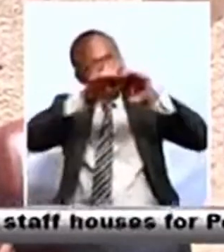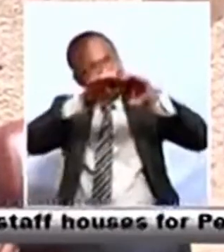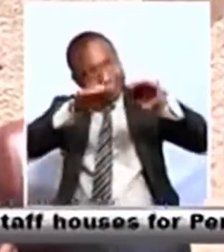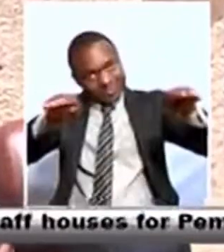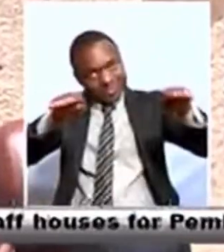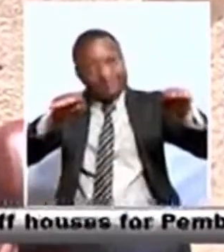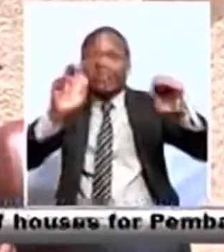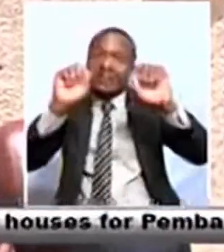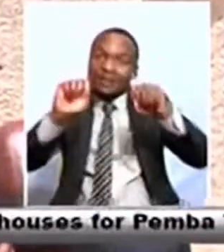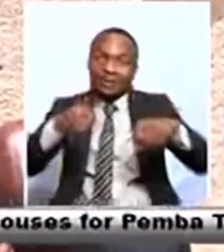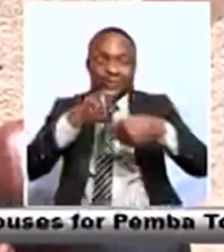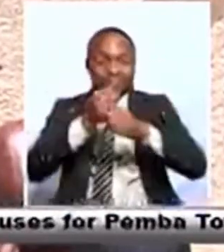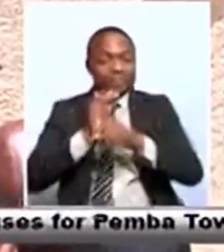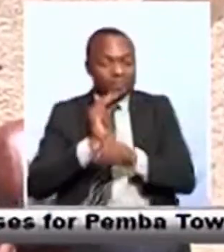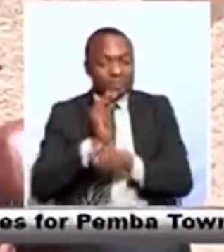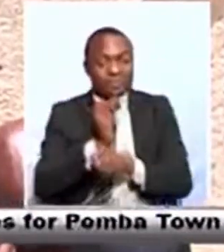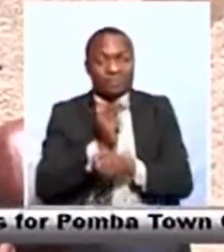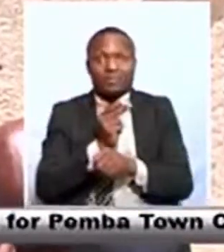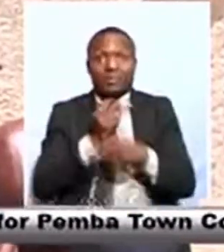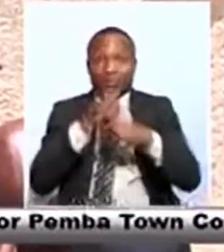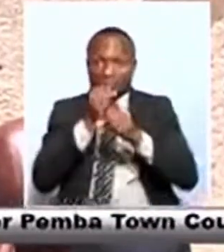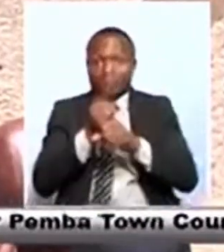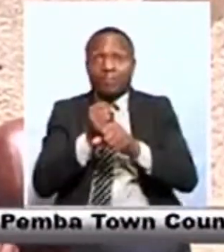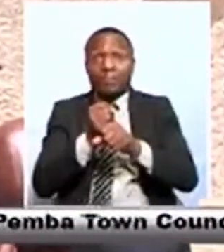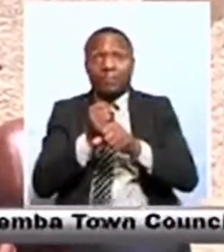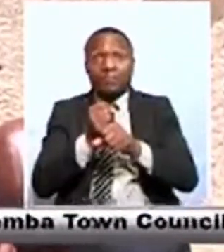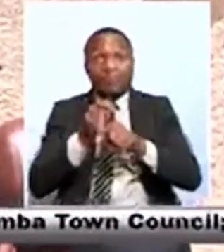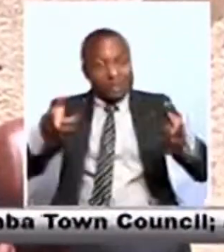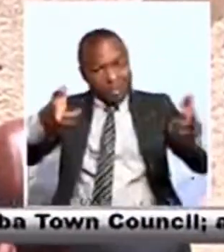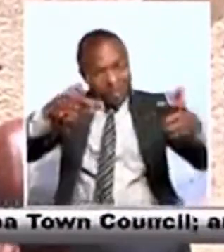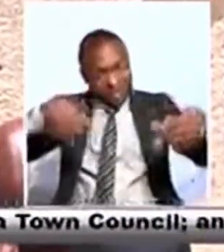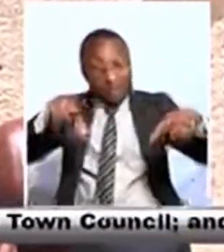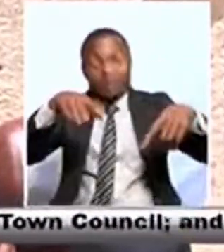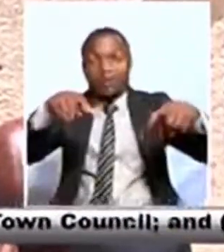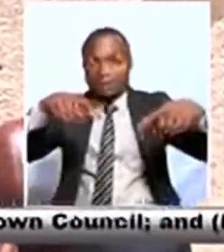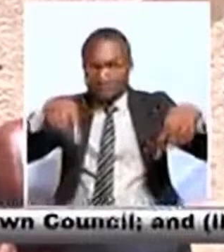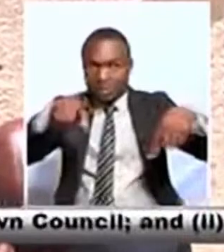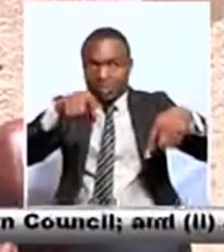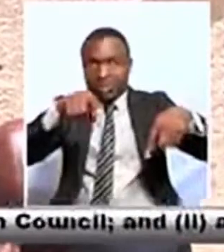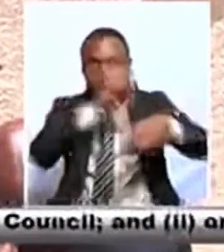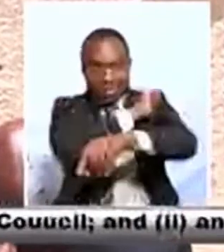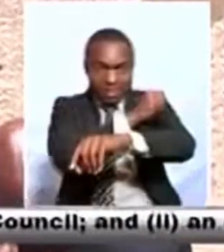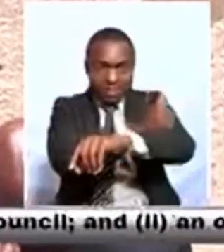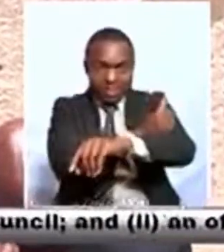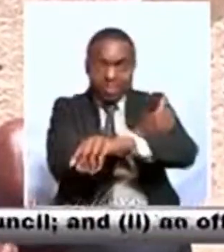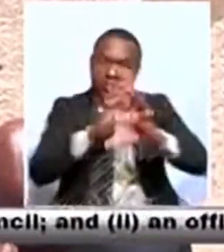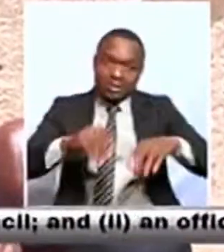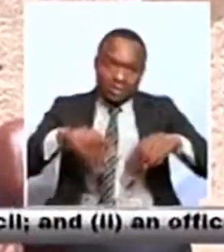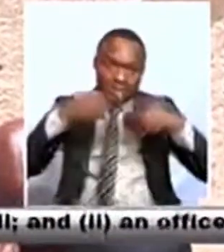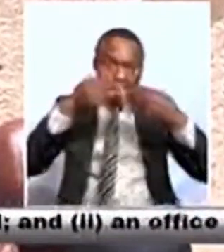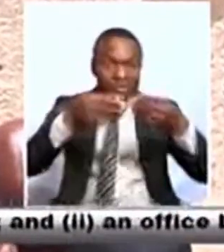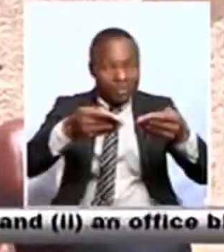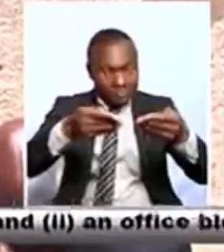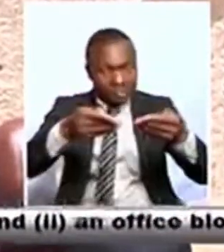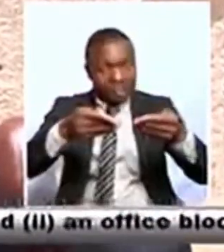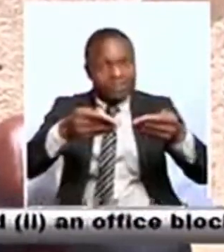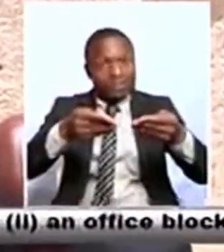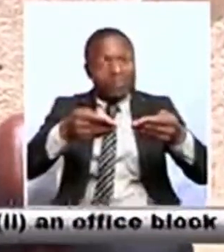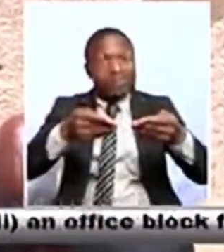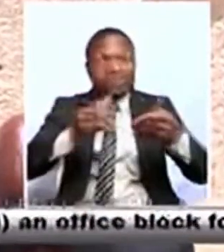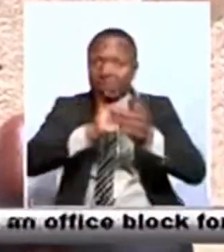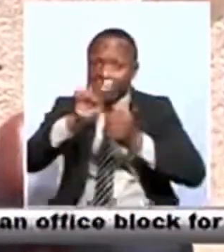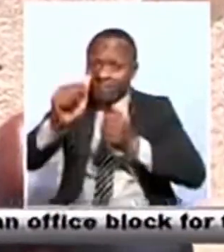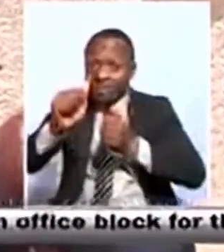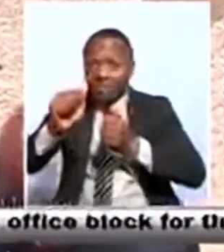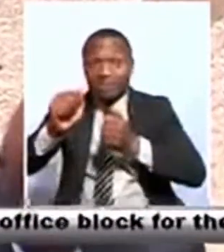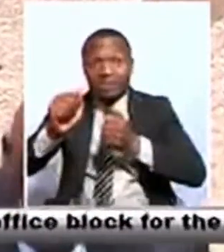it enables the local authorities that are located so far away from the areas where they should be delivering services to the